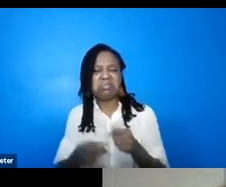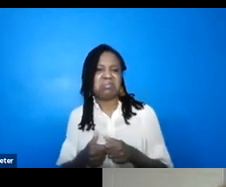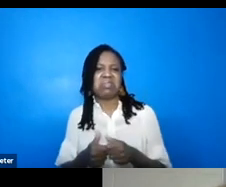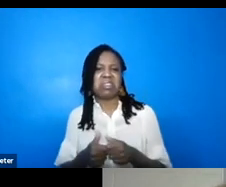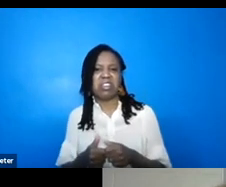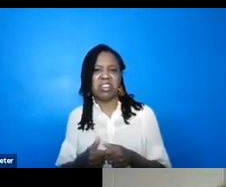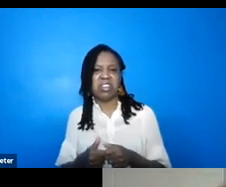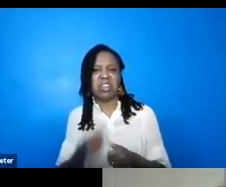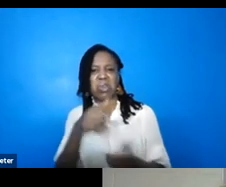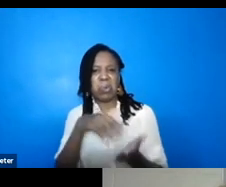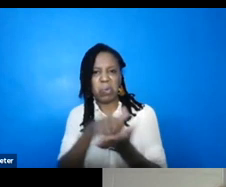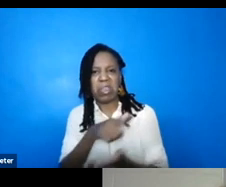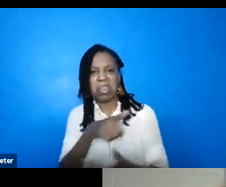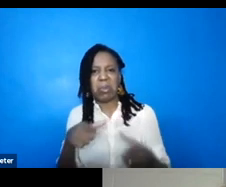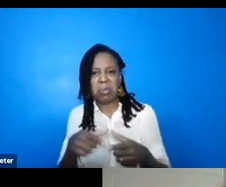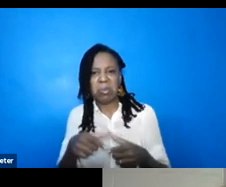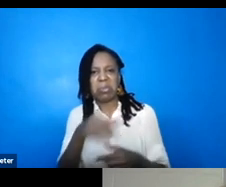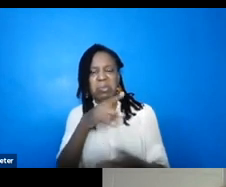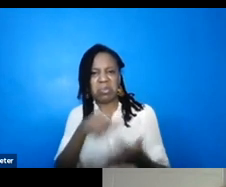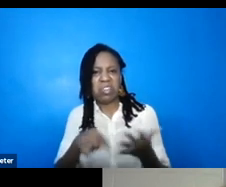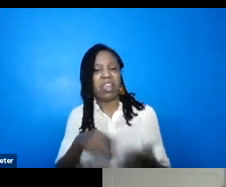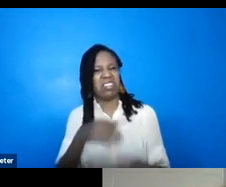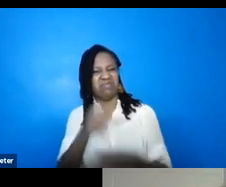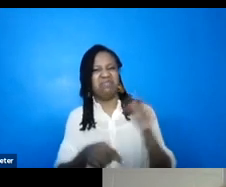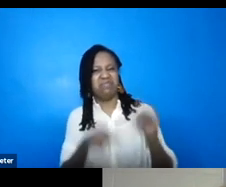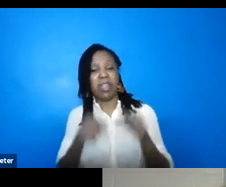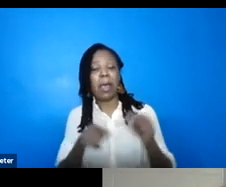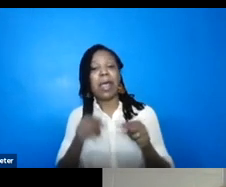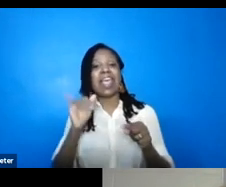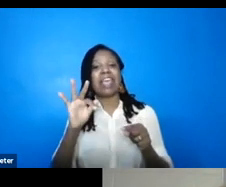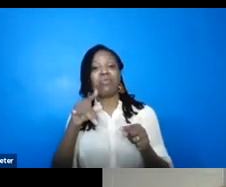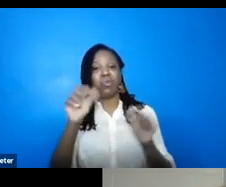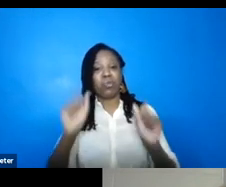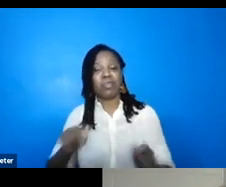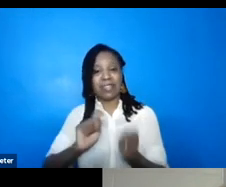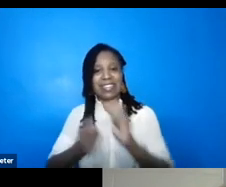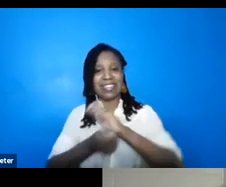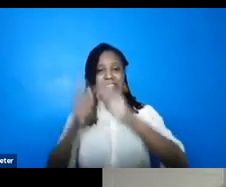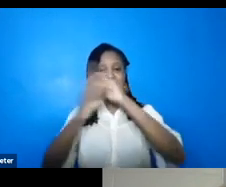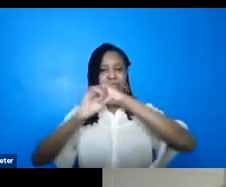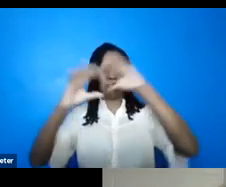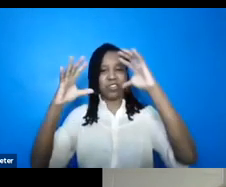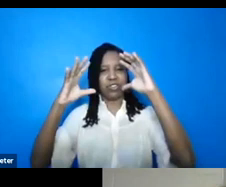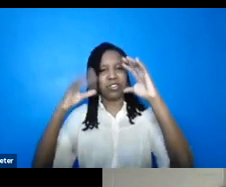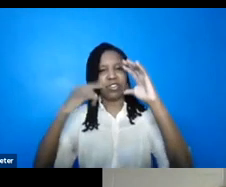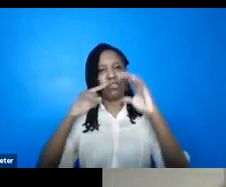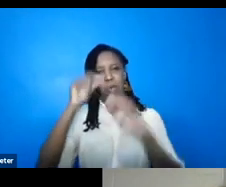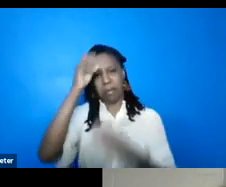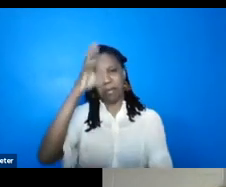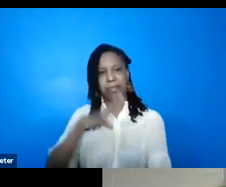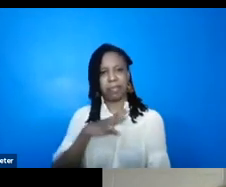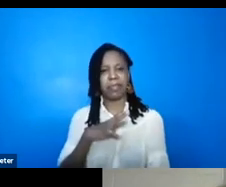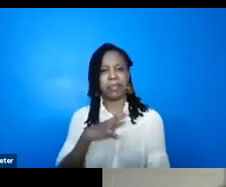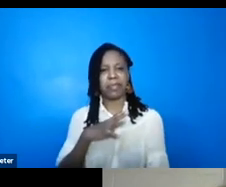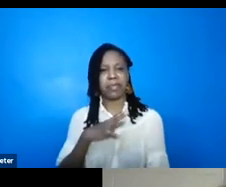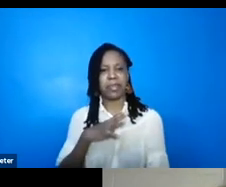man box in general, then, and your group is kind of coming along with you and seeing that in a new way, then it's also kind of incumbent upon us to